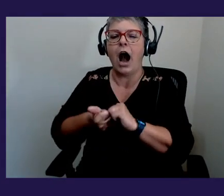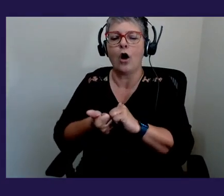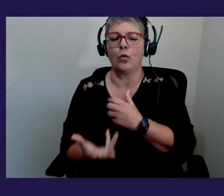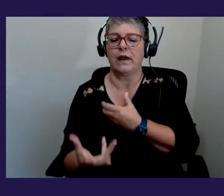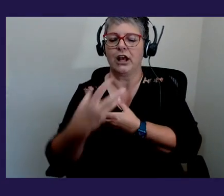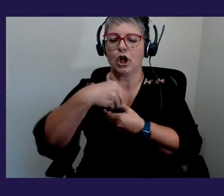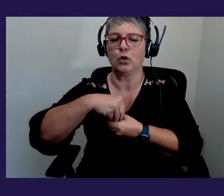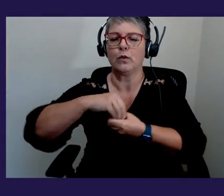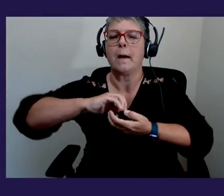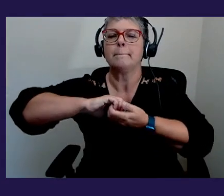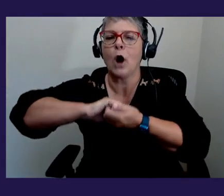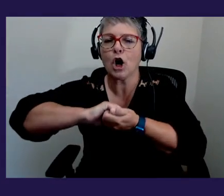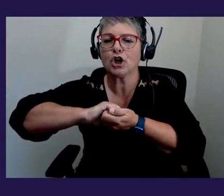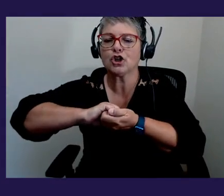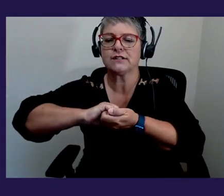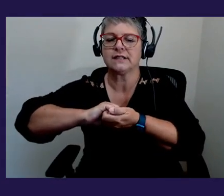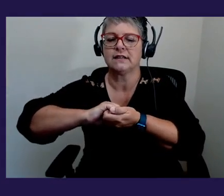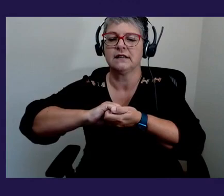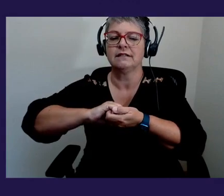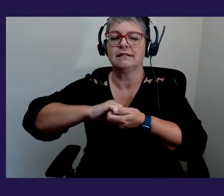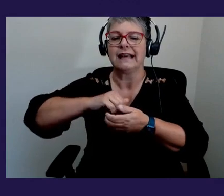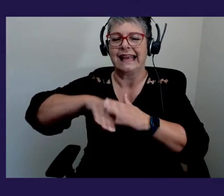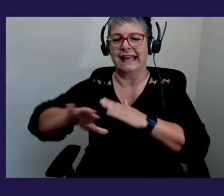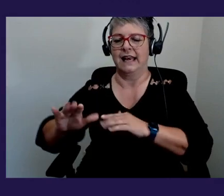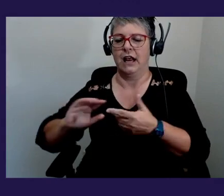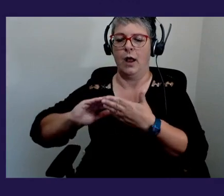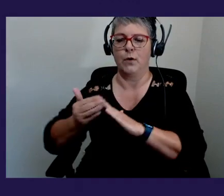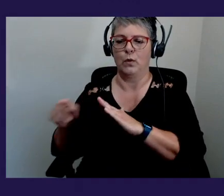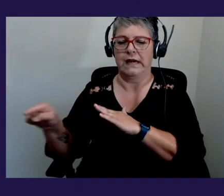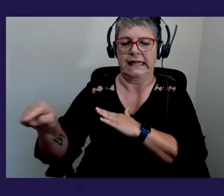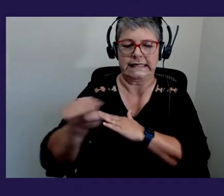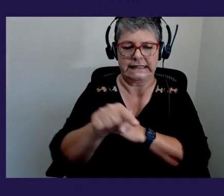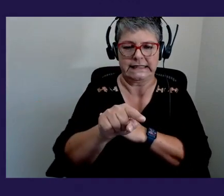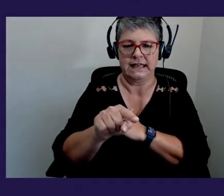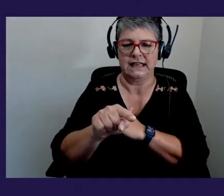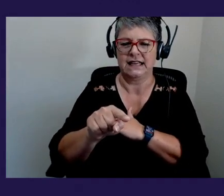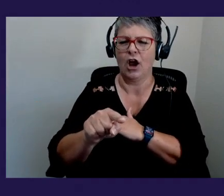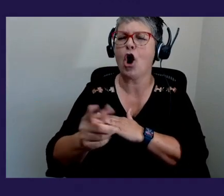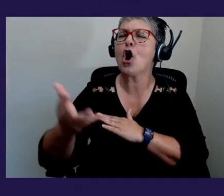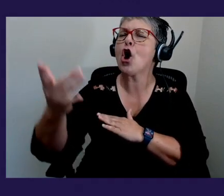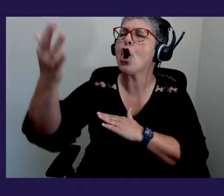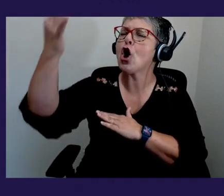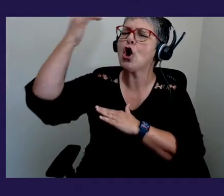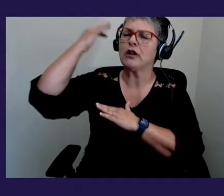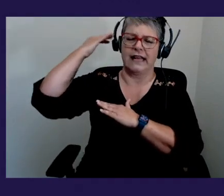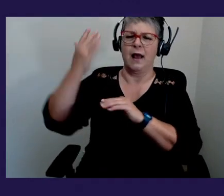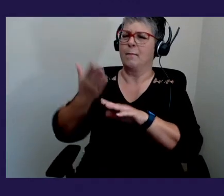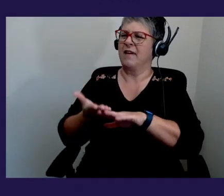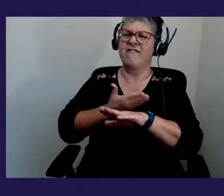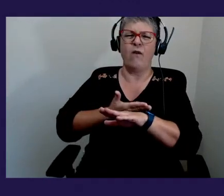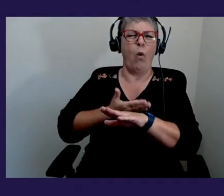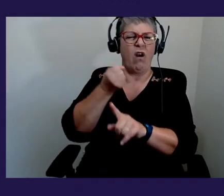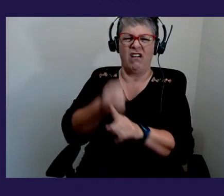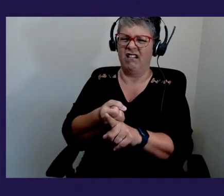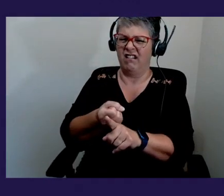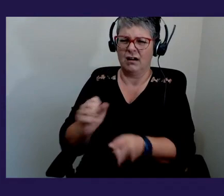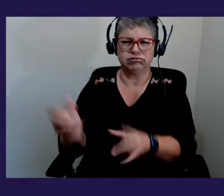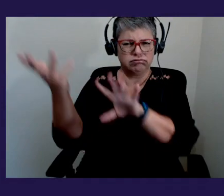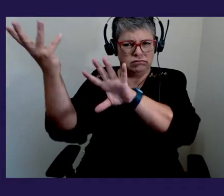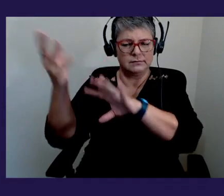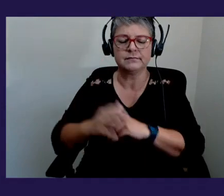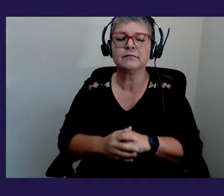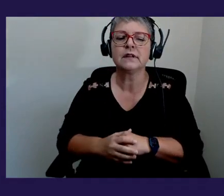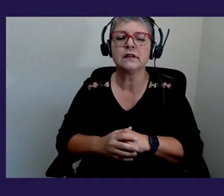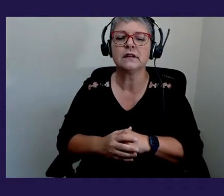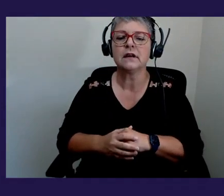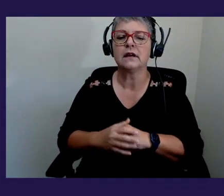early in decision-making? How do we make sure that they know and recognize and begin to trust who our